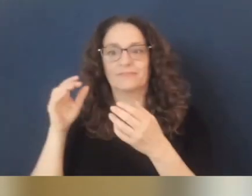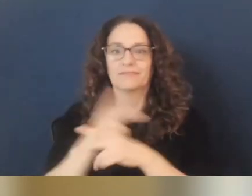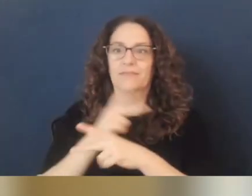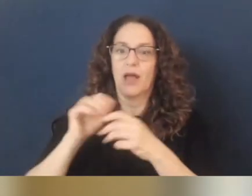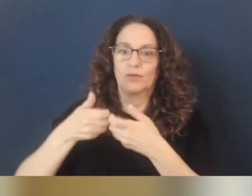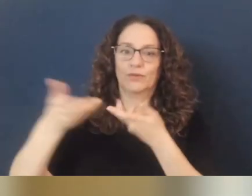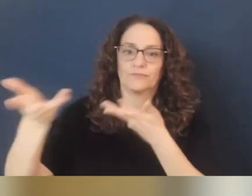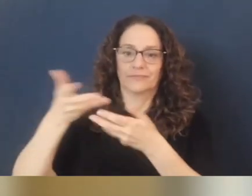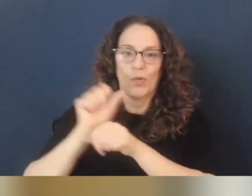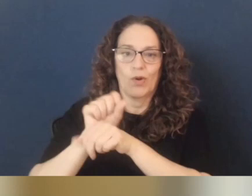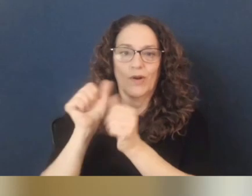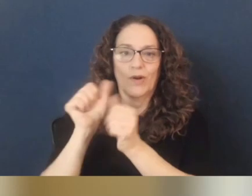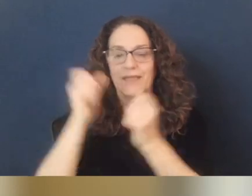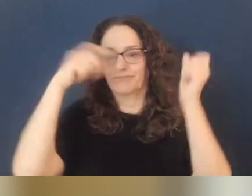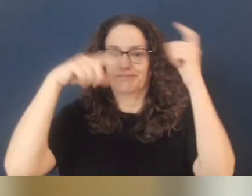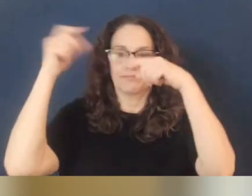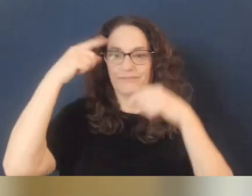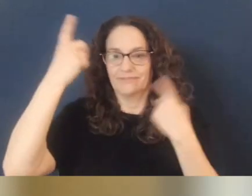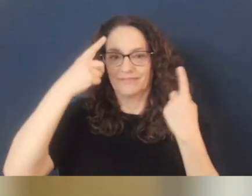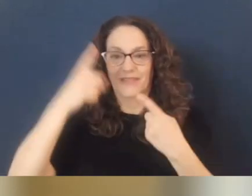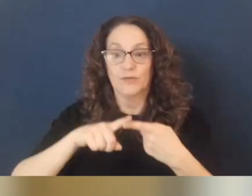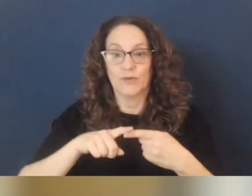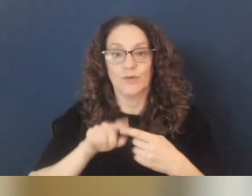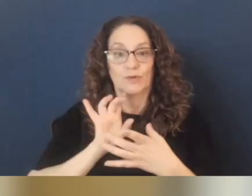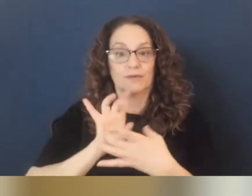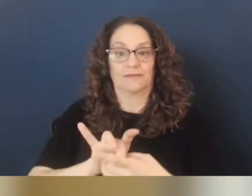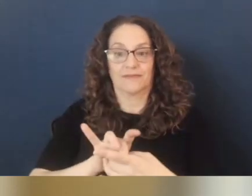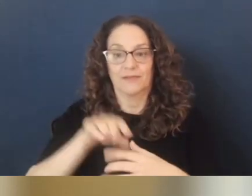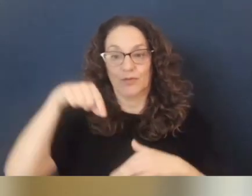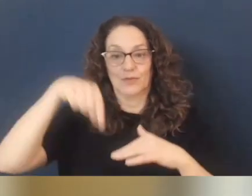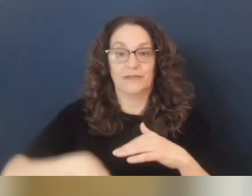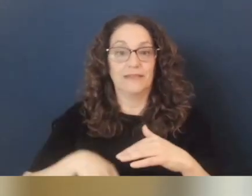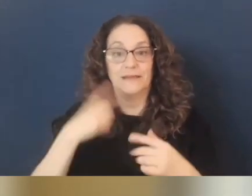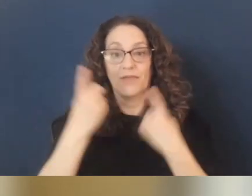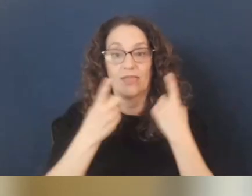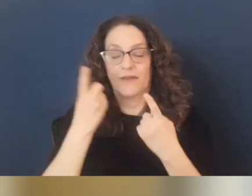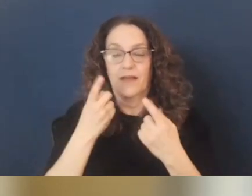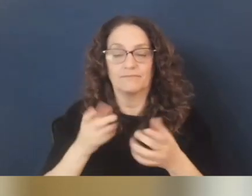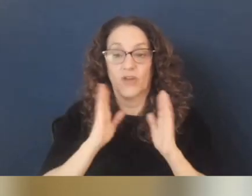absorption states of jhana, one has to be able to let go of thoughts.